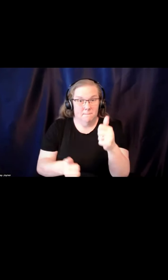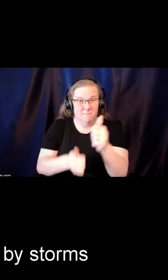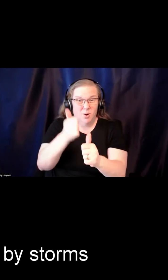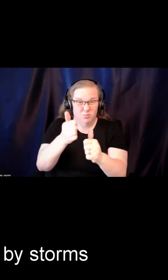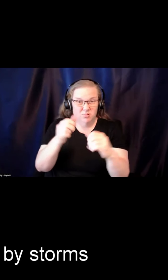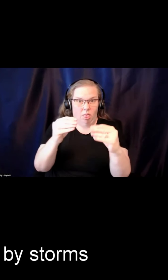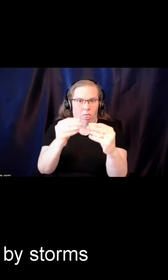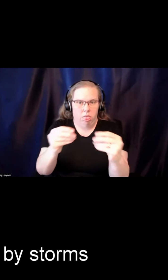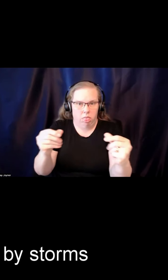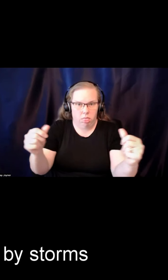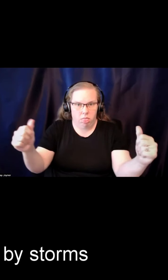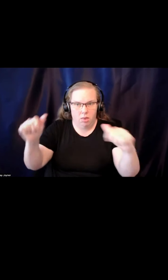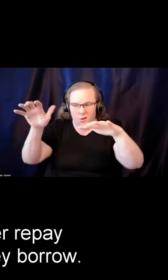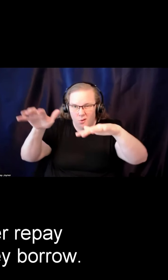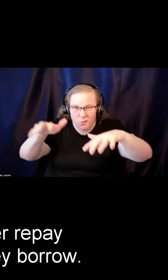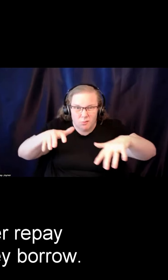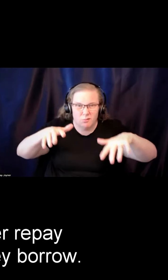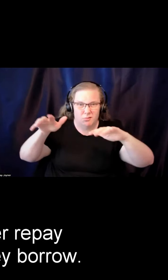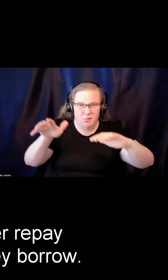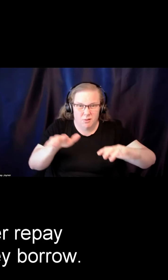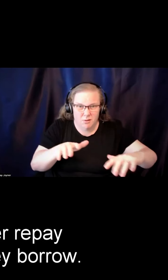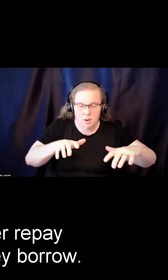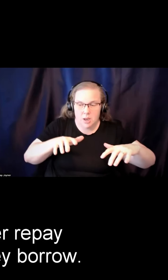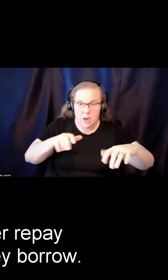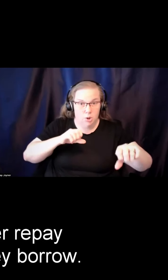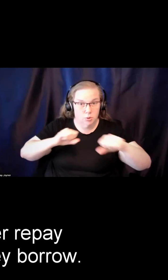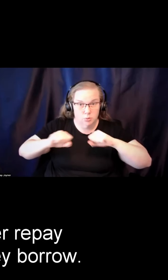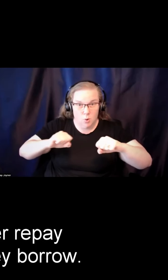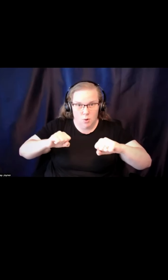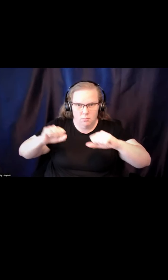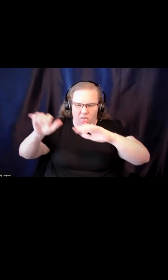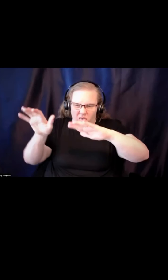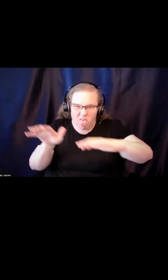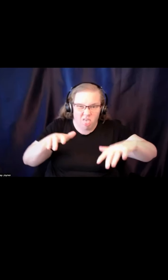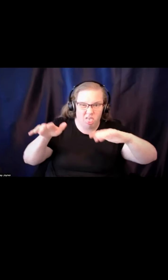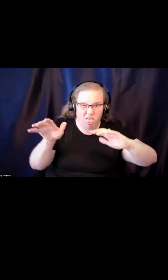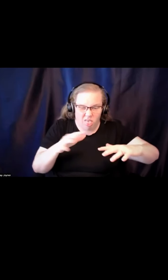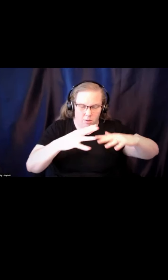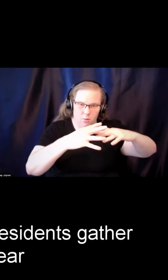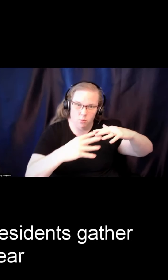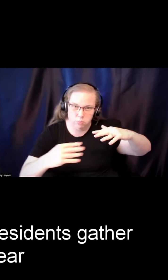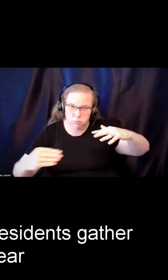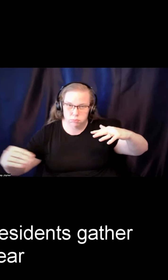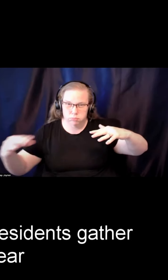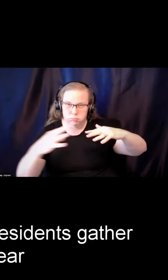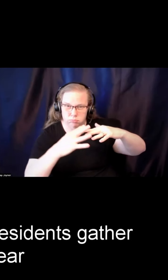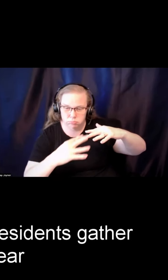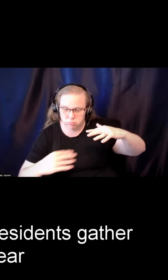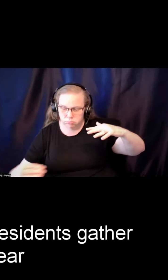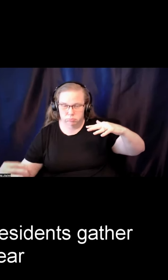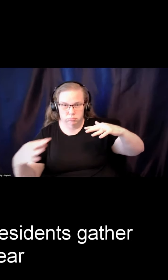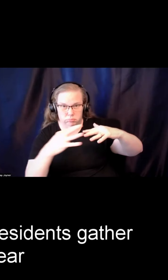rains and swallowed by storms that no longer repay the ground they borrow. That park is